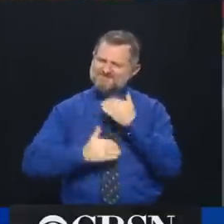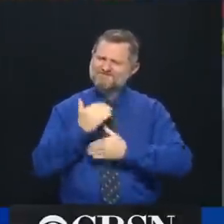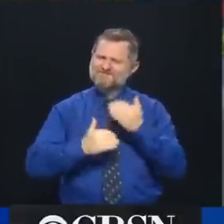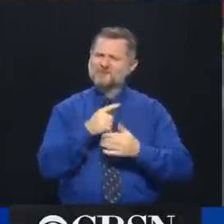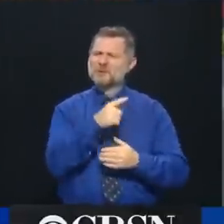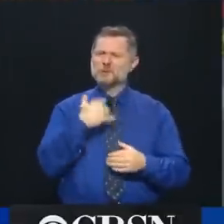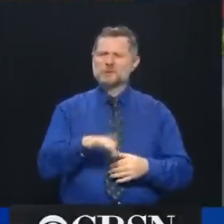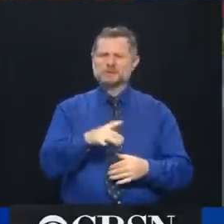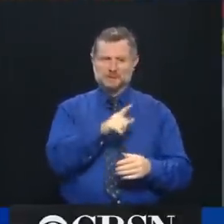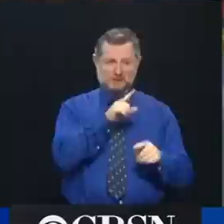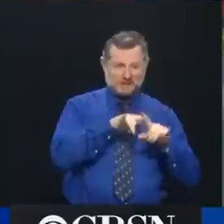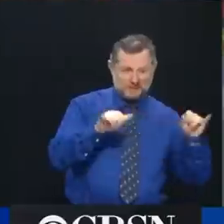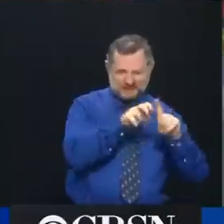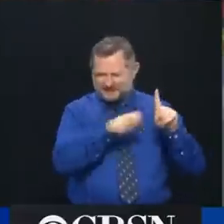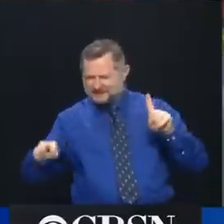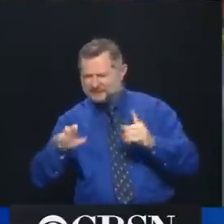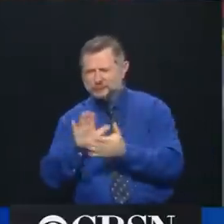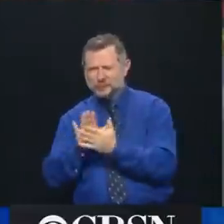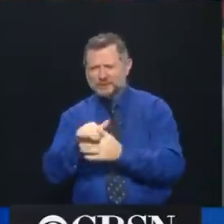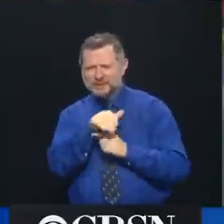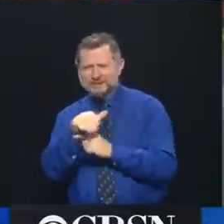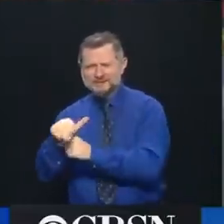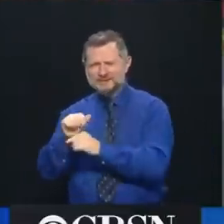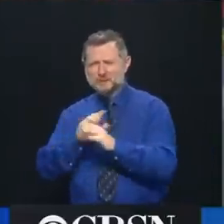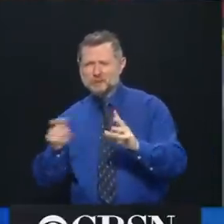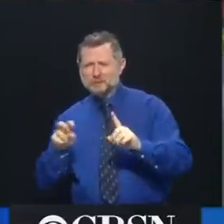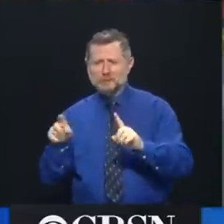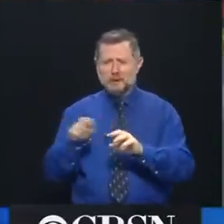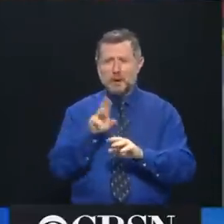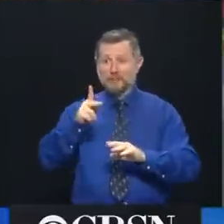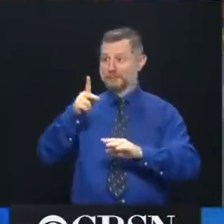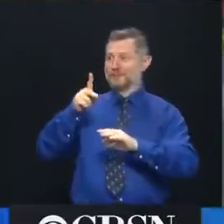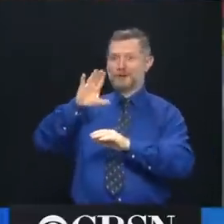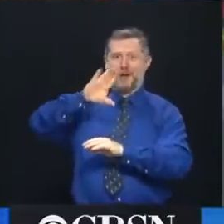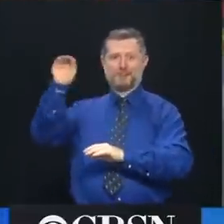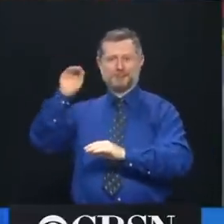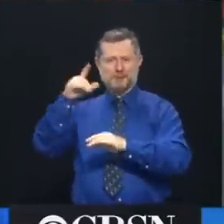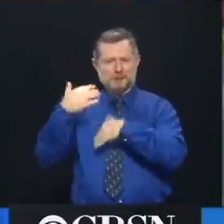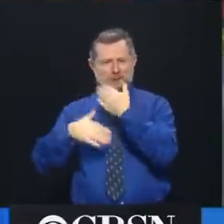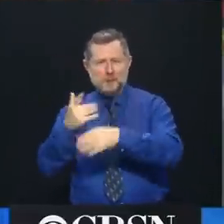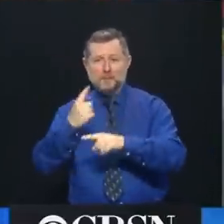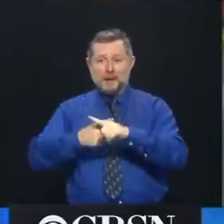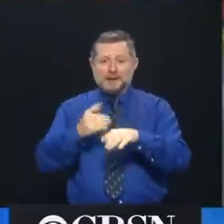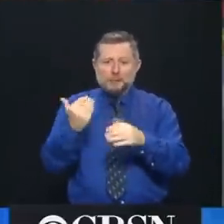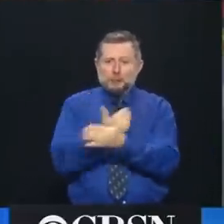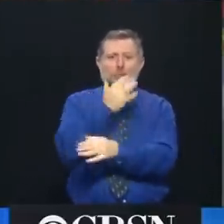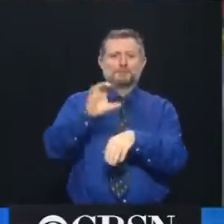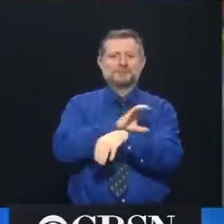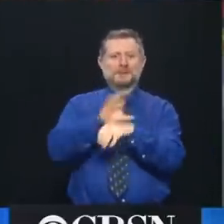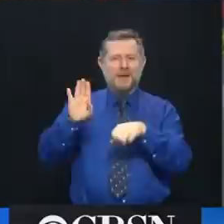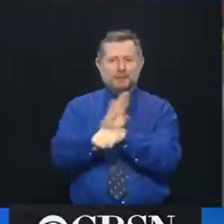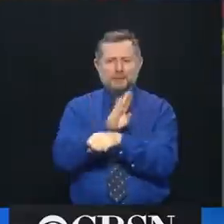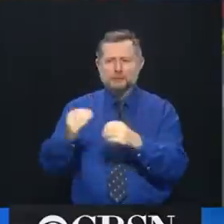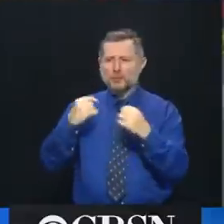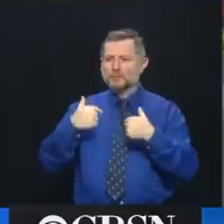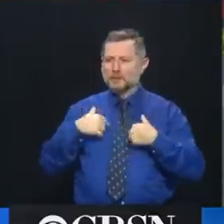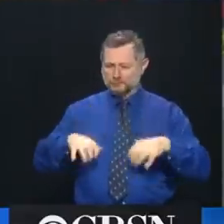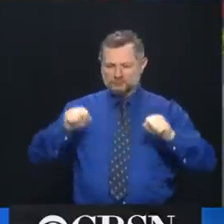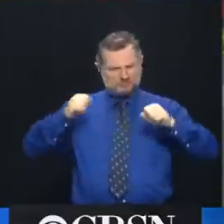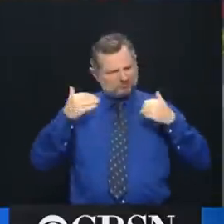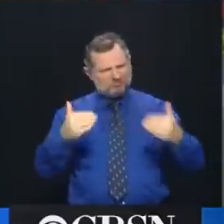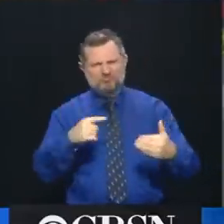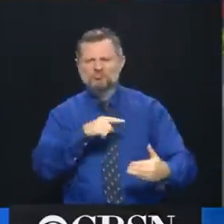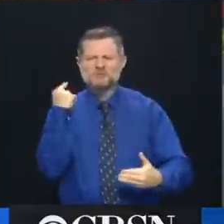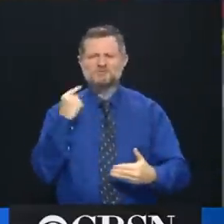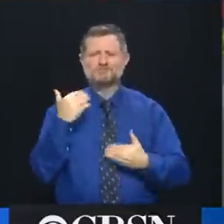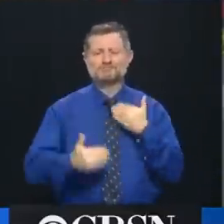computers he taught me to be a risk taker and the courage of my own family husband bill and children